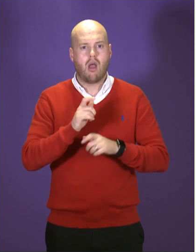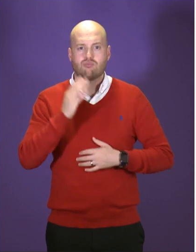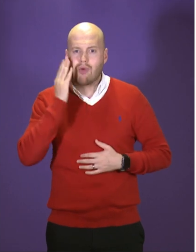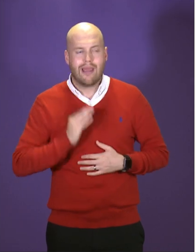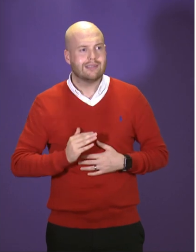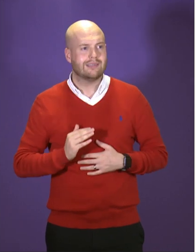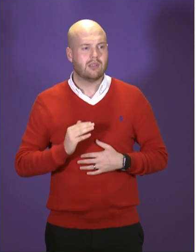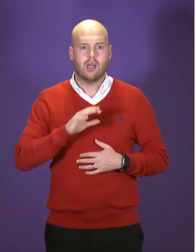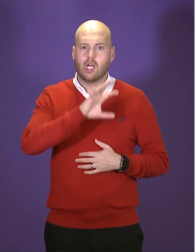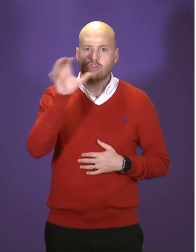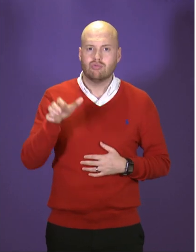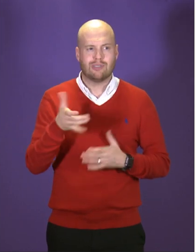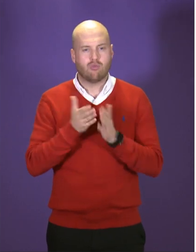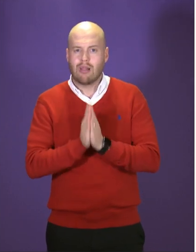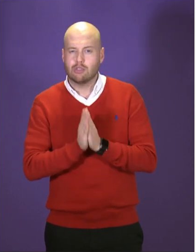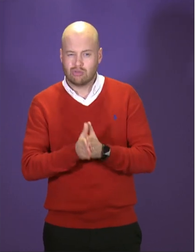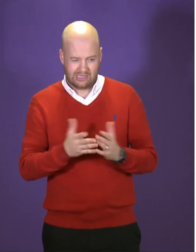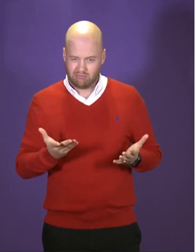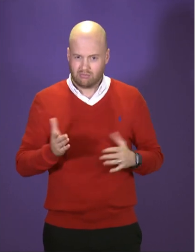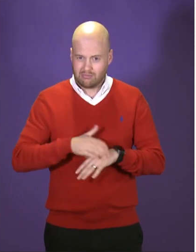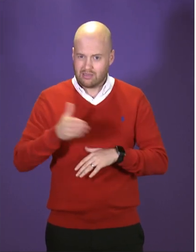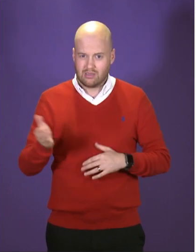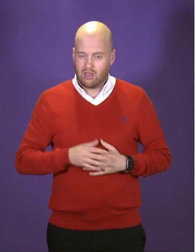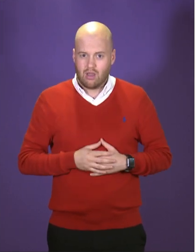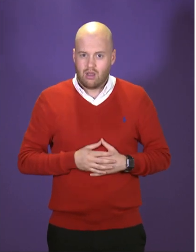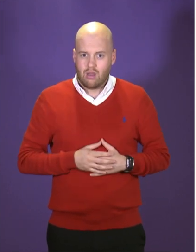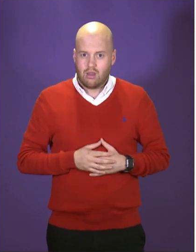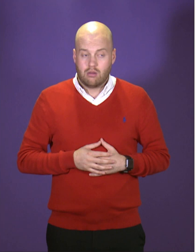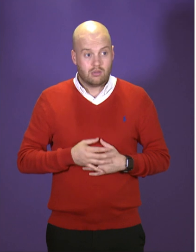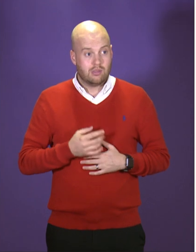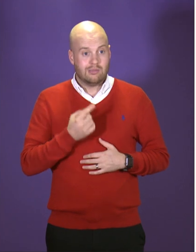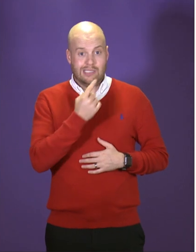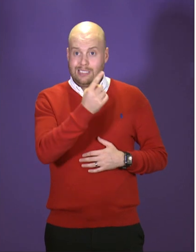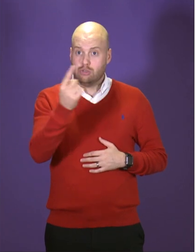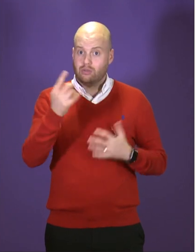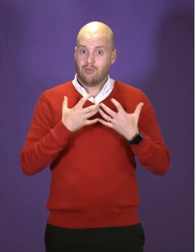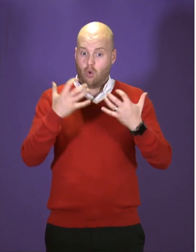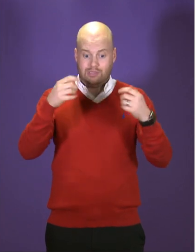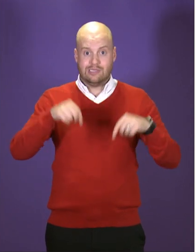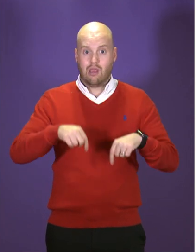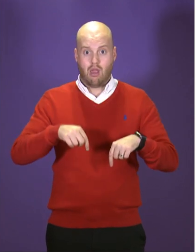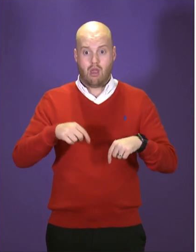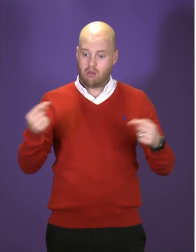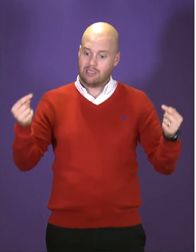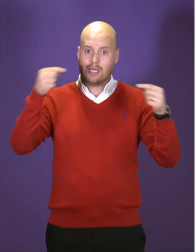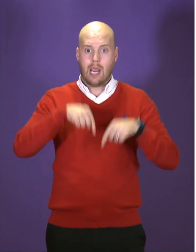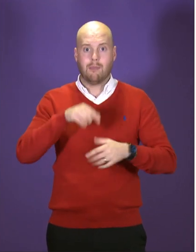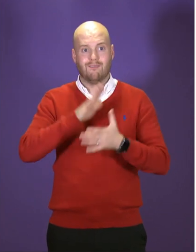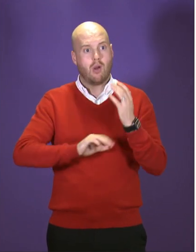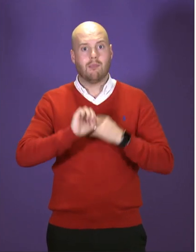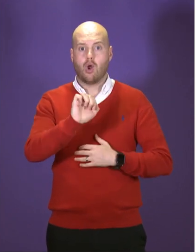country, or religion. Each of you who have come here from your countries, be it senior bureaucrats or